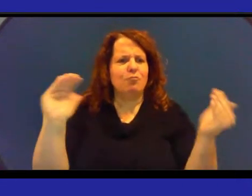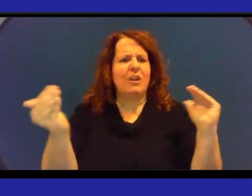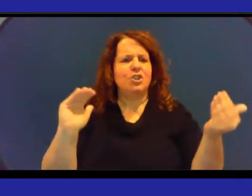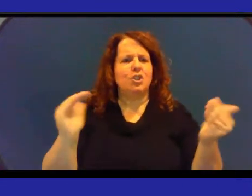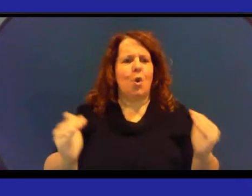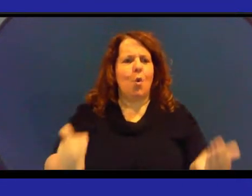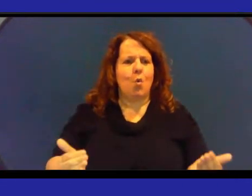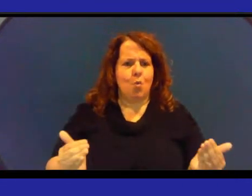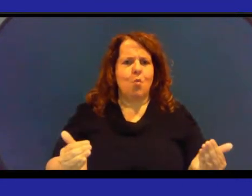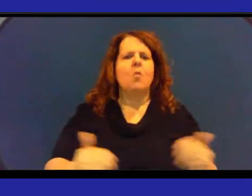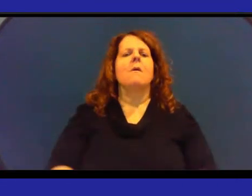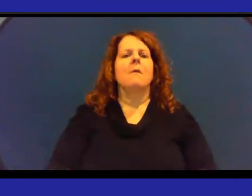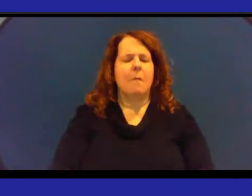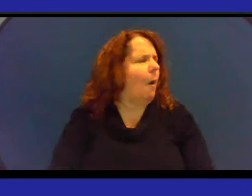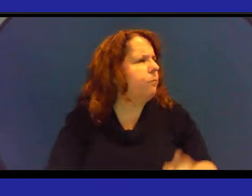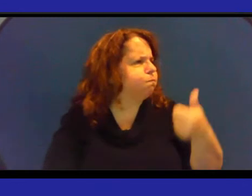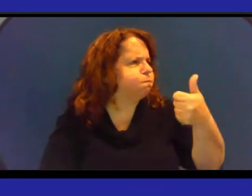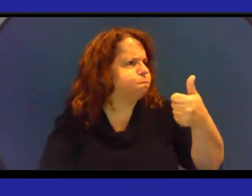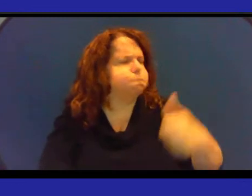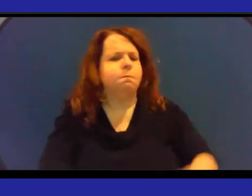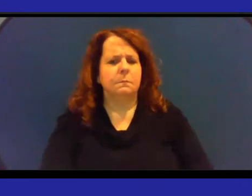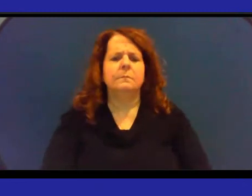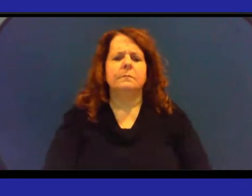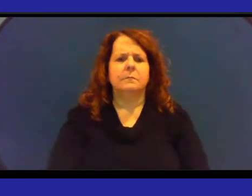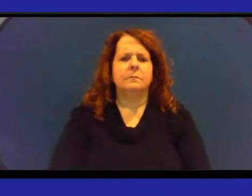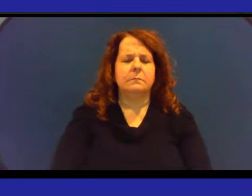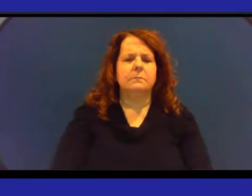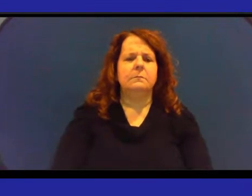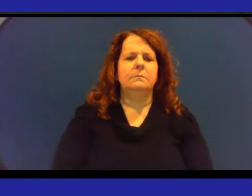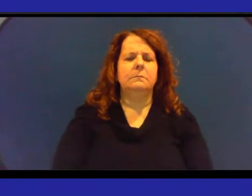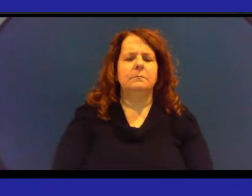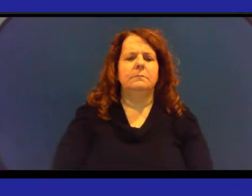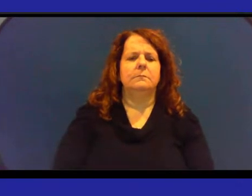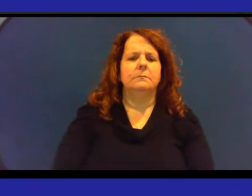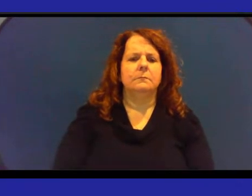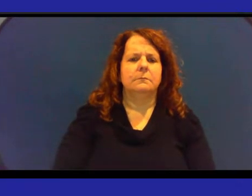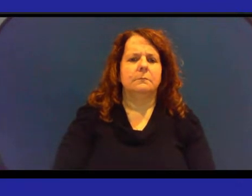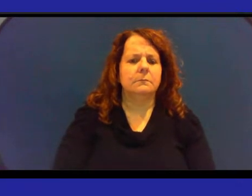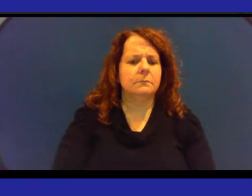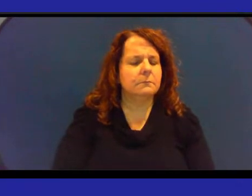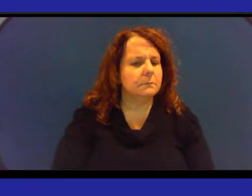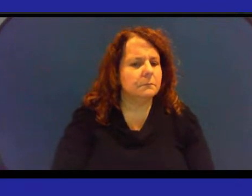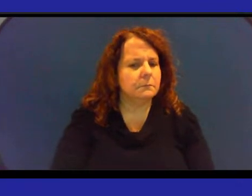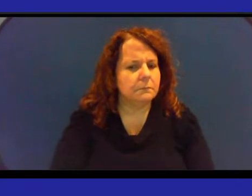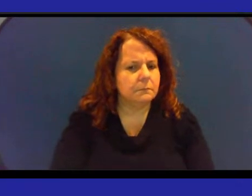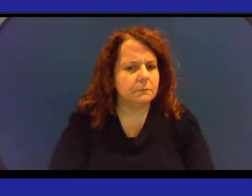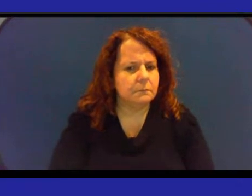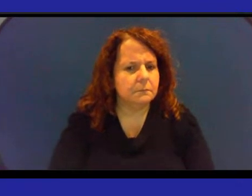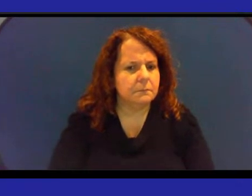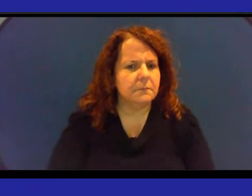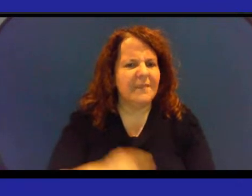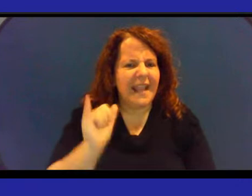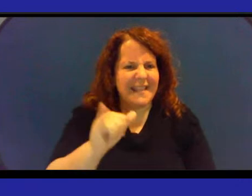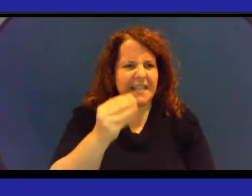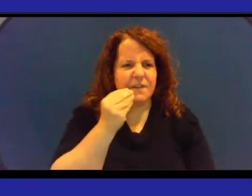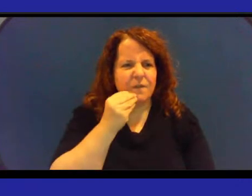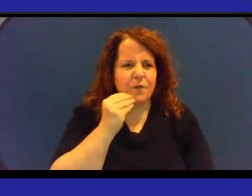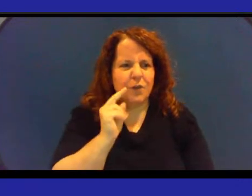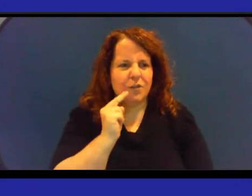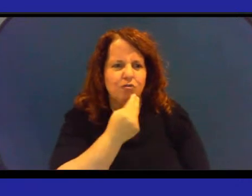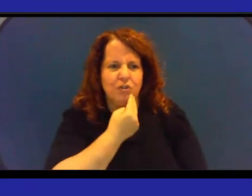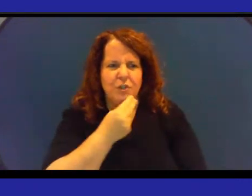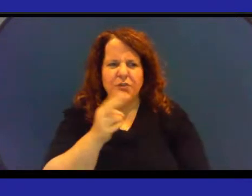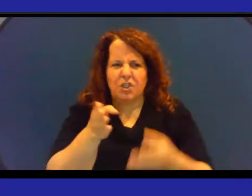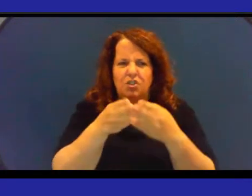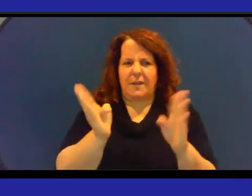time. thank you. Isn't that this paragraph next to it or not? That's for the food and nutrition. Oh. I was talking about on the